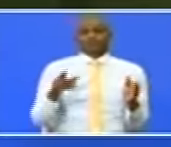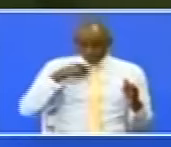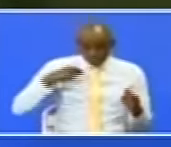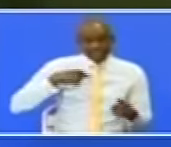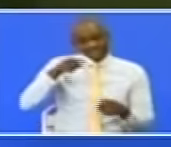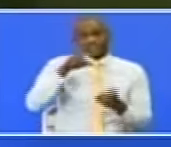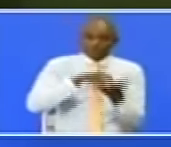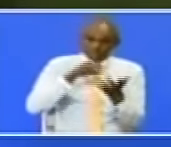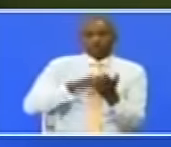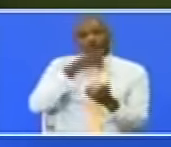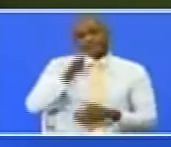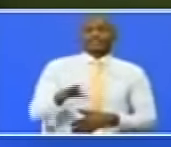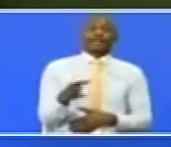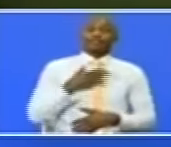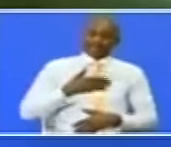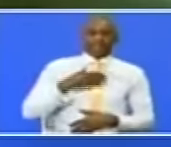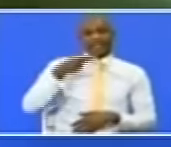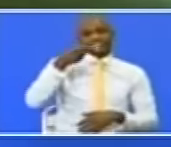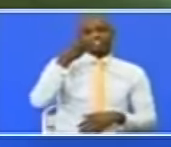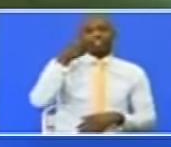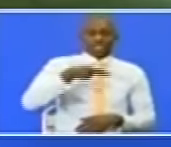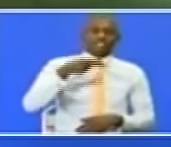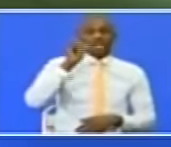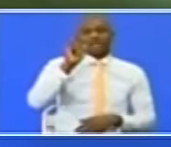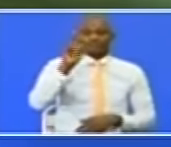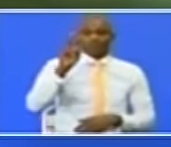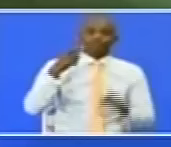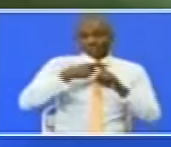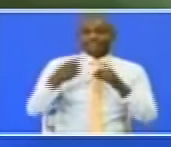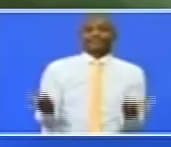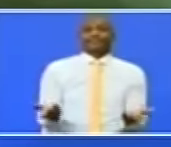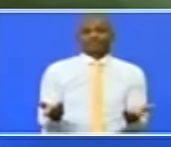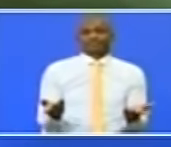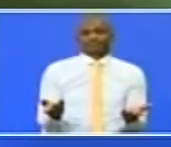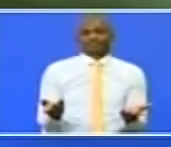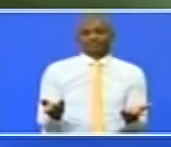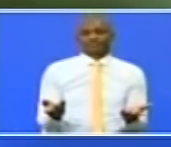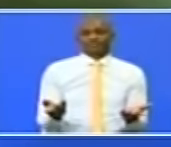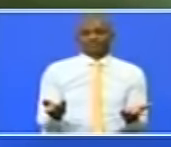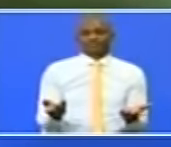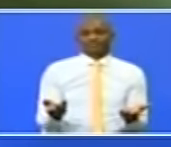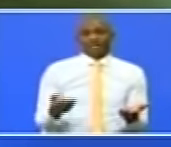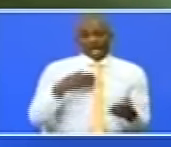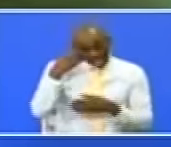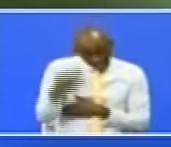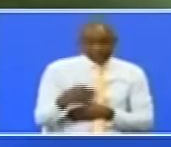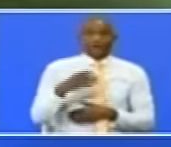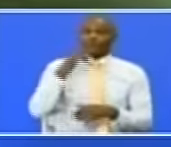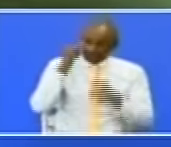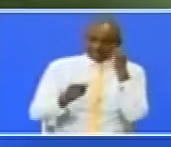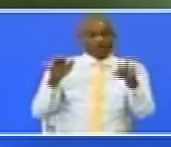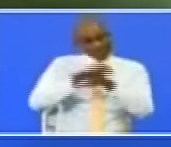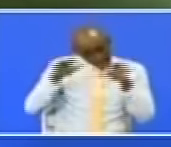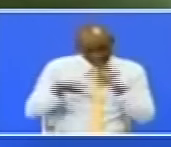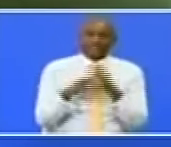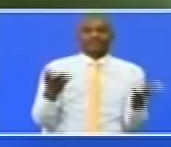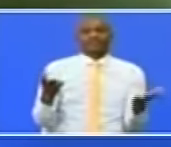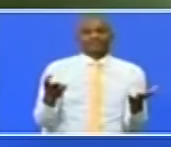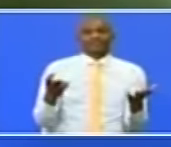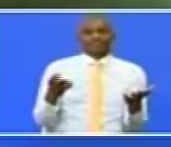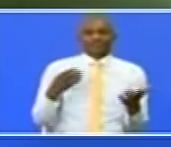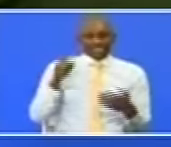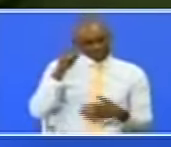this is the condition of my boy. My boy is HIV positive. That is after we had finalized everything. And